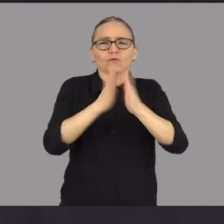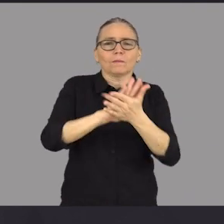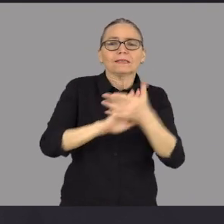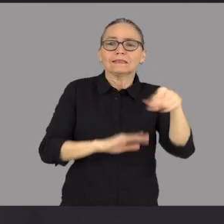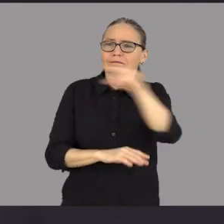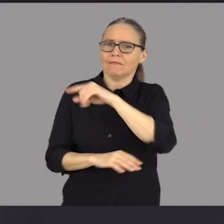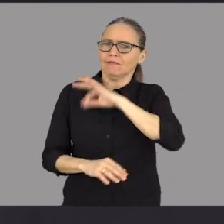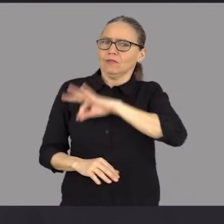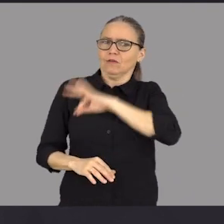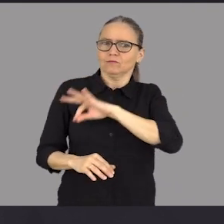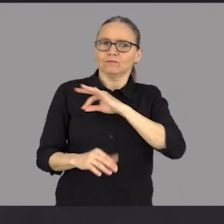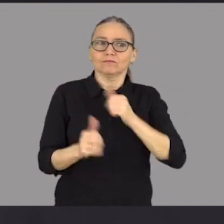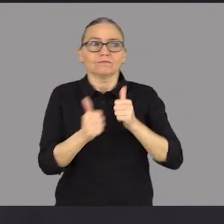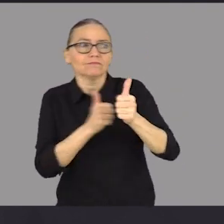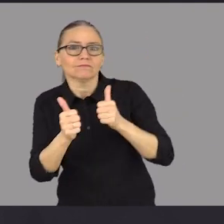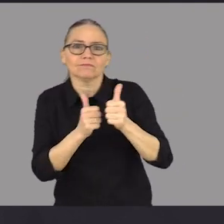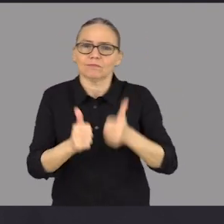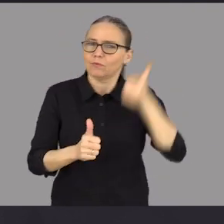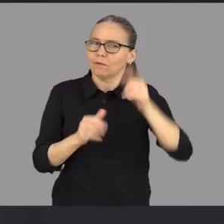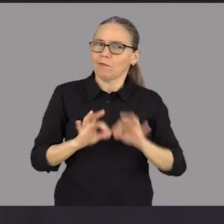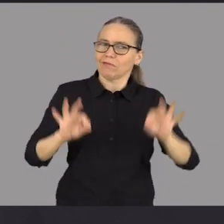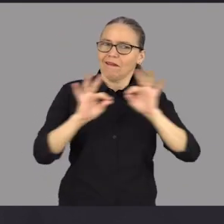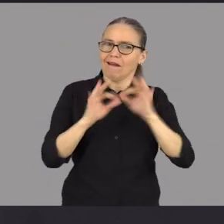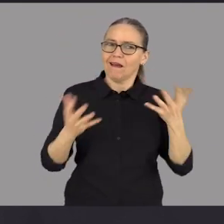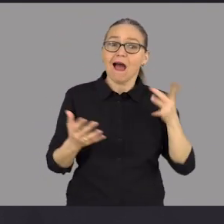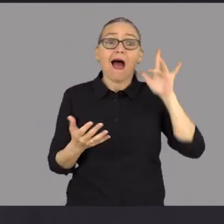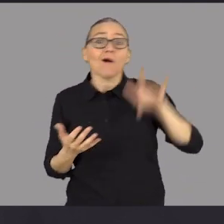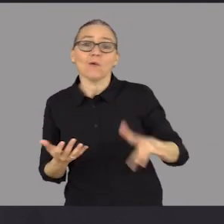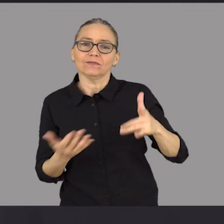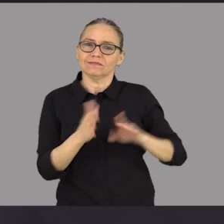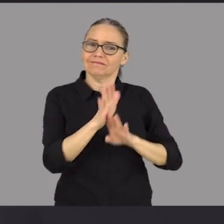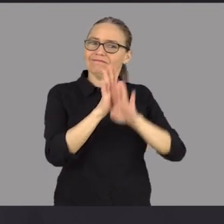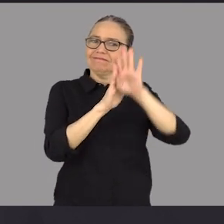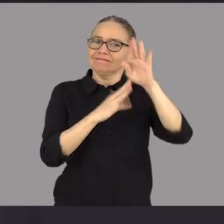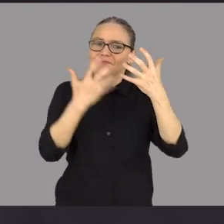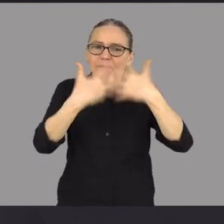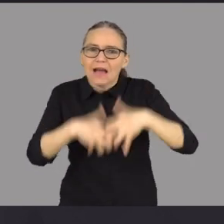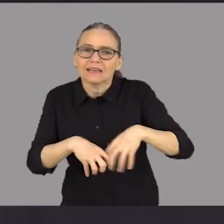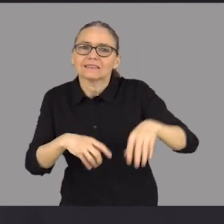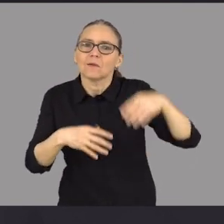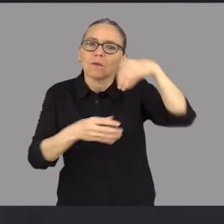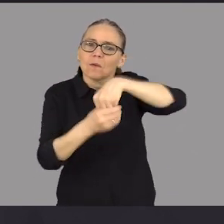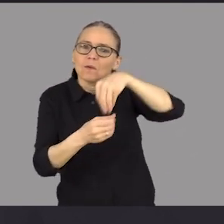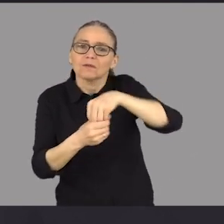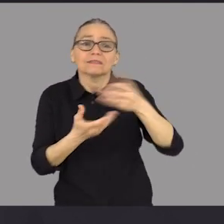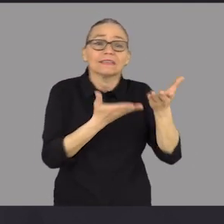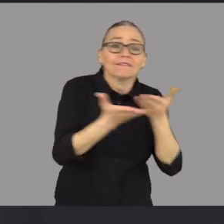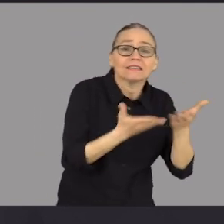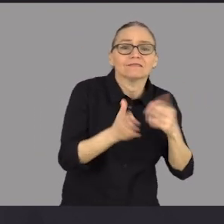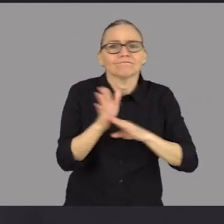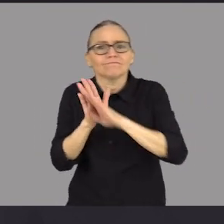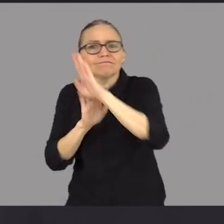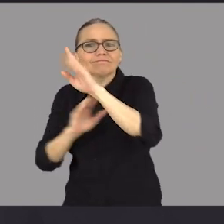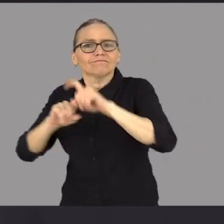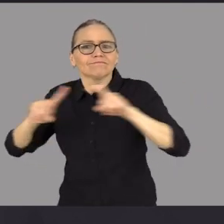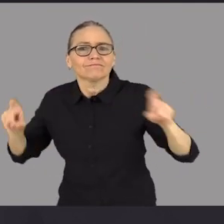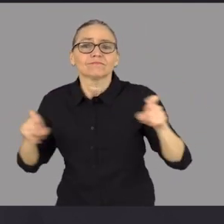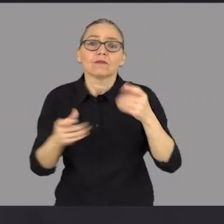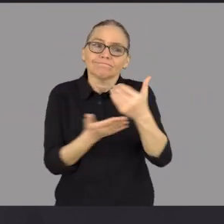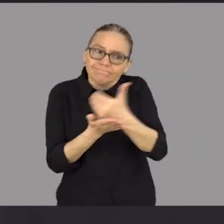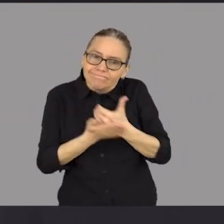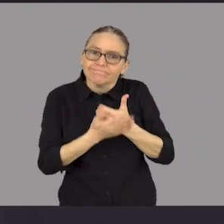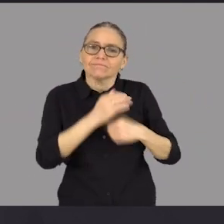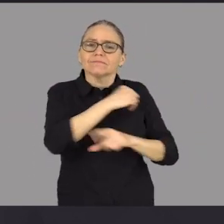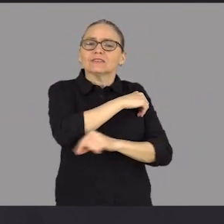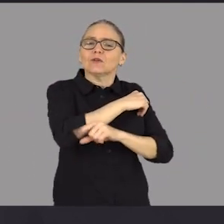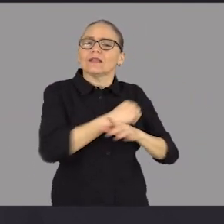started. Research is clear on the fact that diversity and inclusion provide businesses with a greater